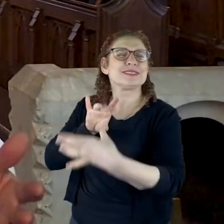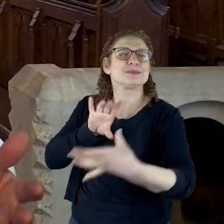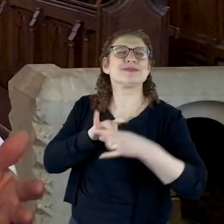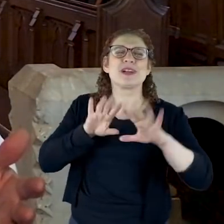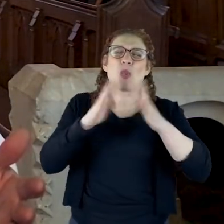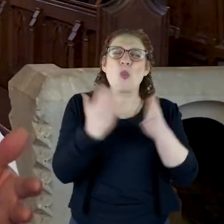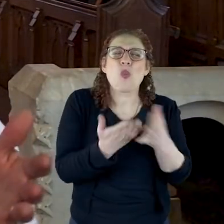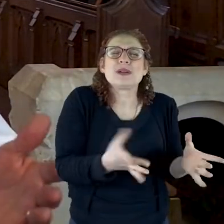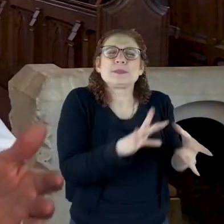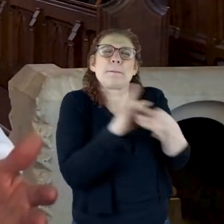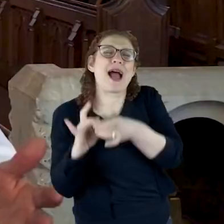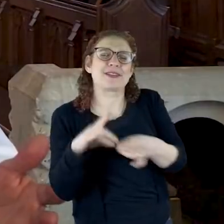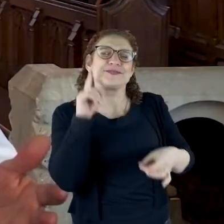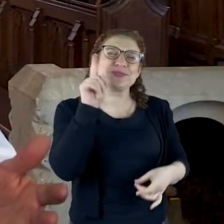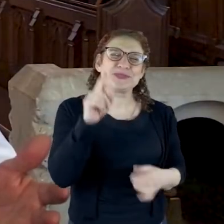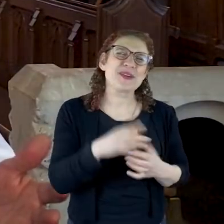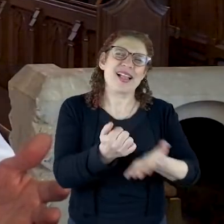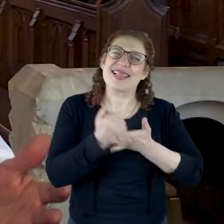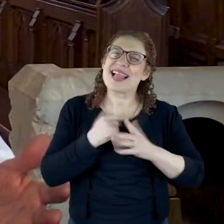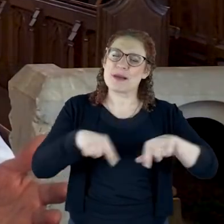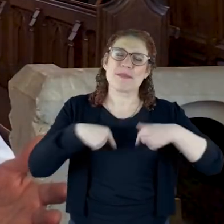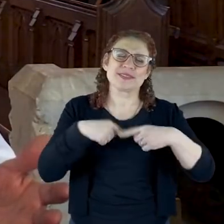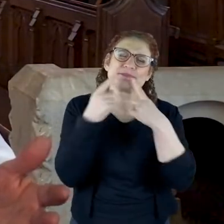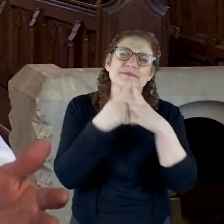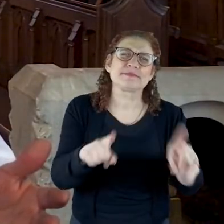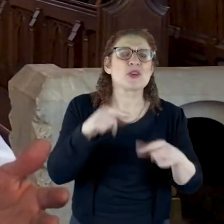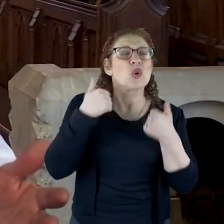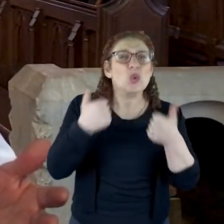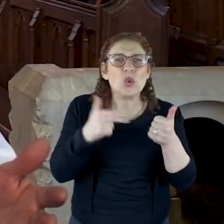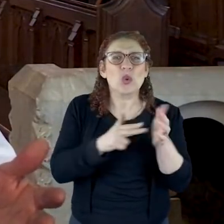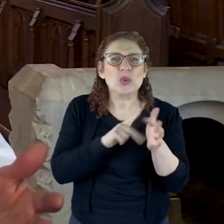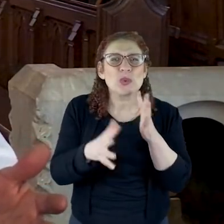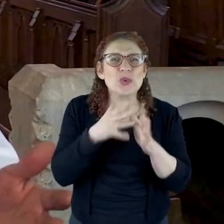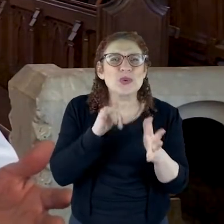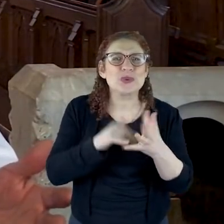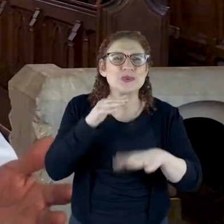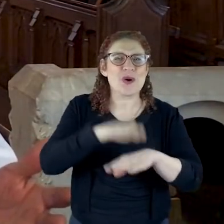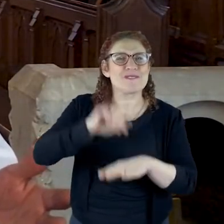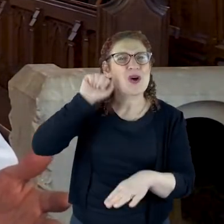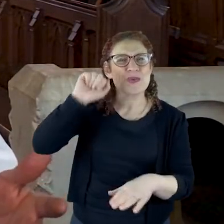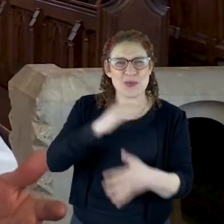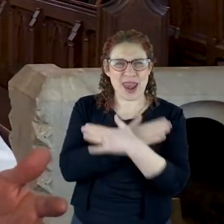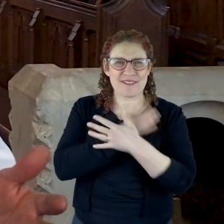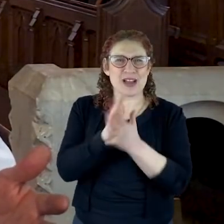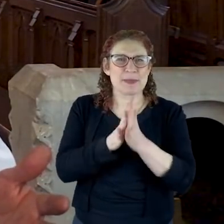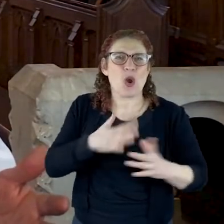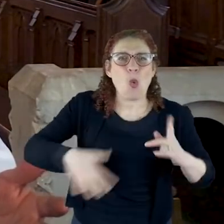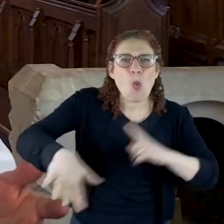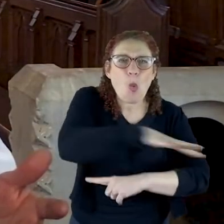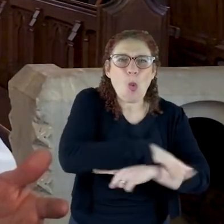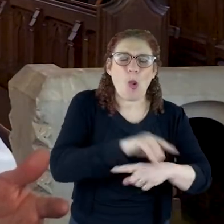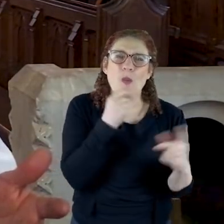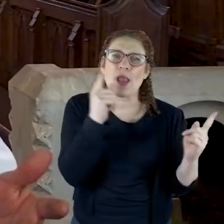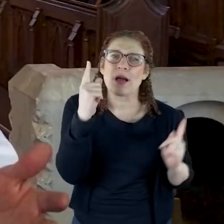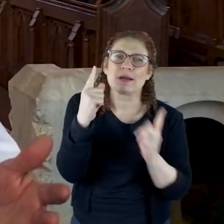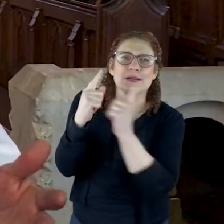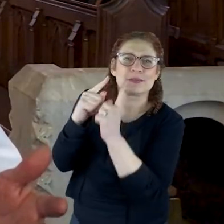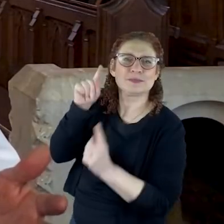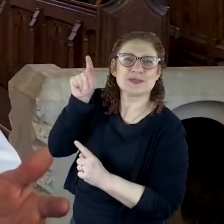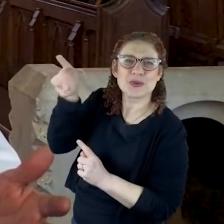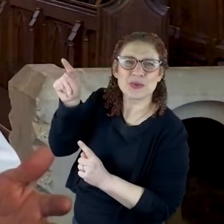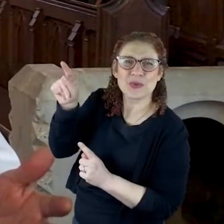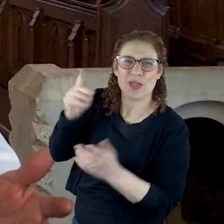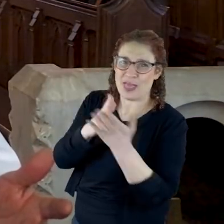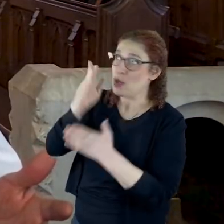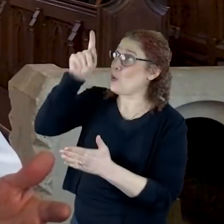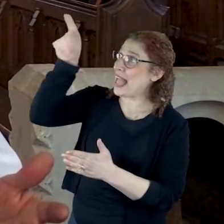yourself, help us to proclaim the good news of your love, that all who hear it may be drawn to you. through